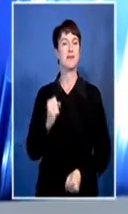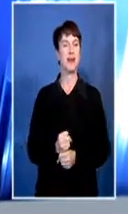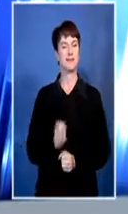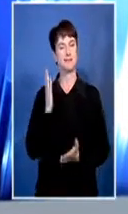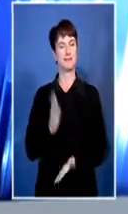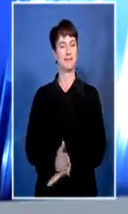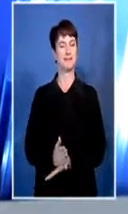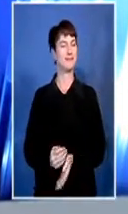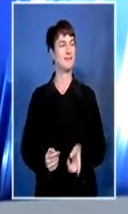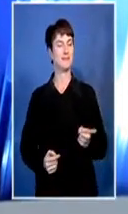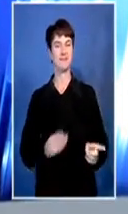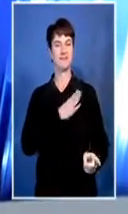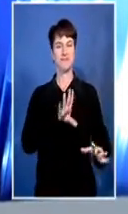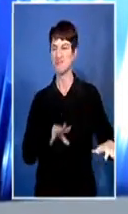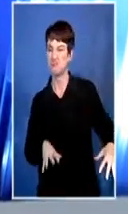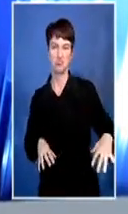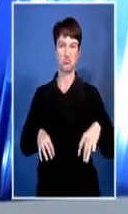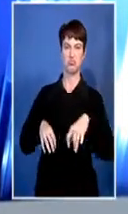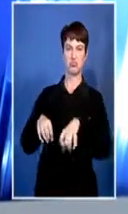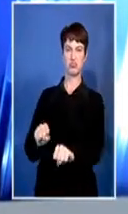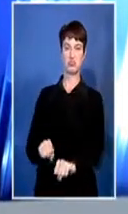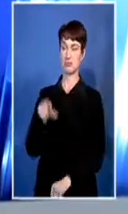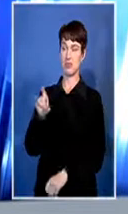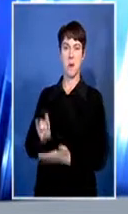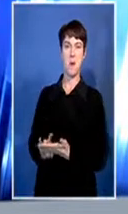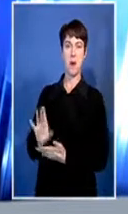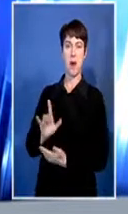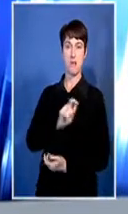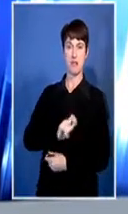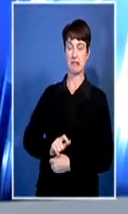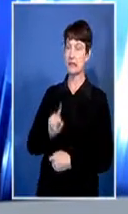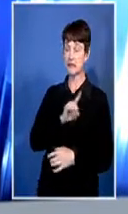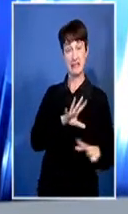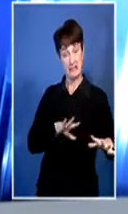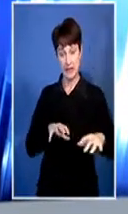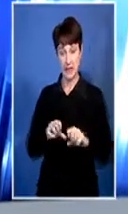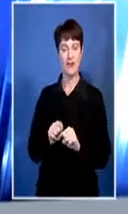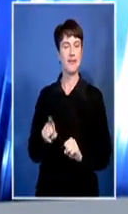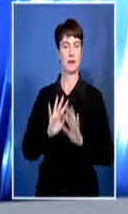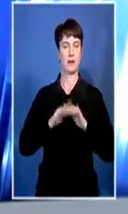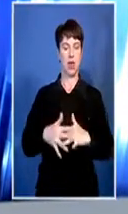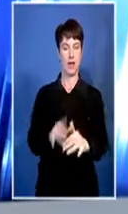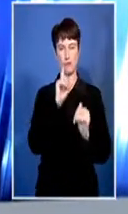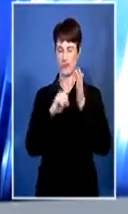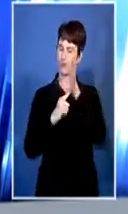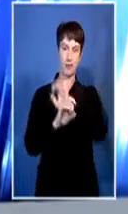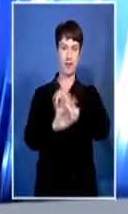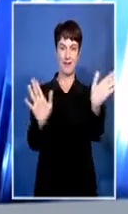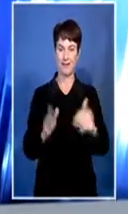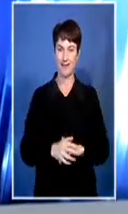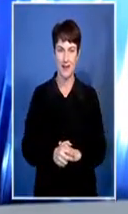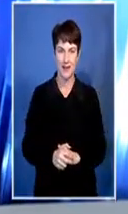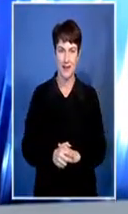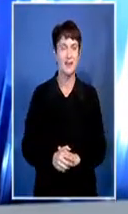the military-backed regime that has taken power after Mr. Morsi was ousted. And I think that,